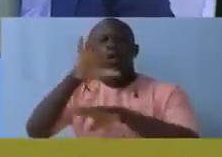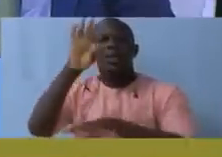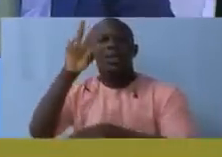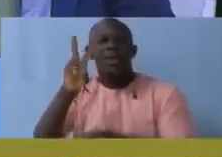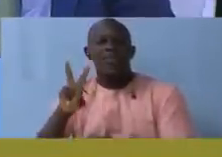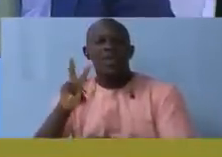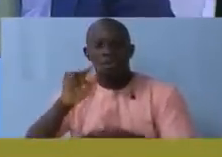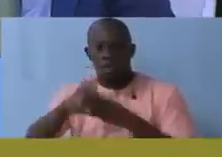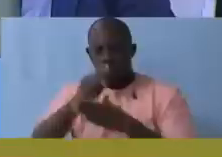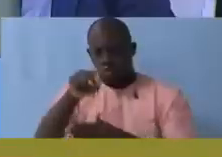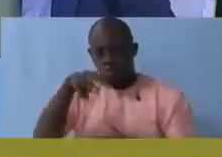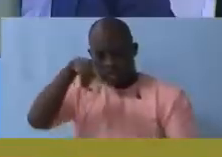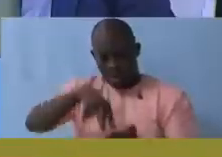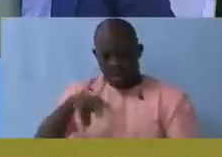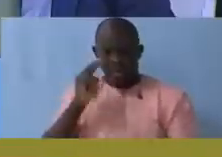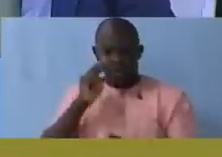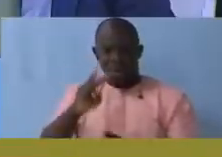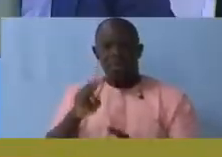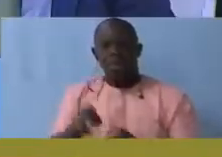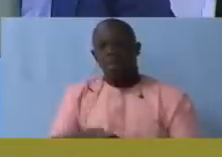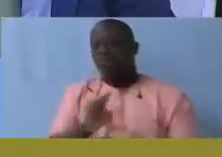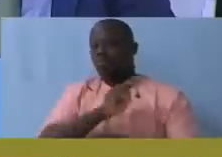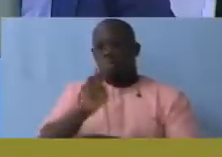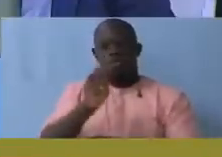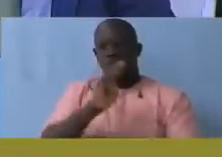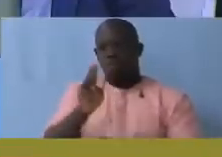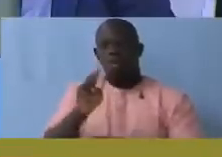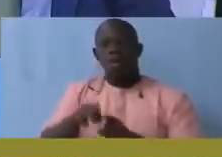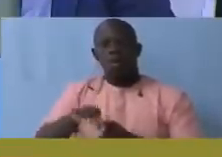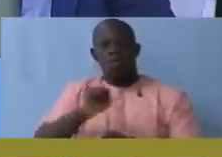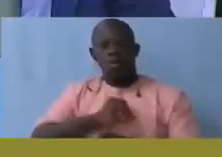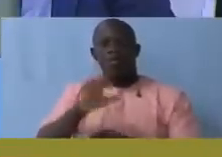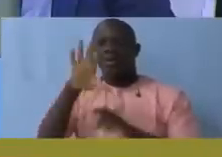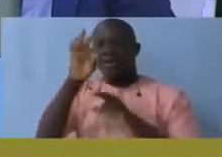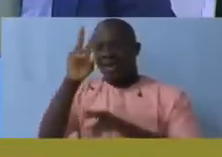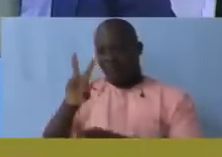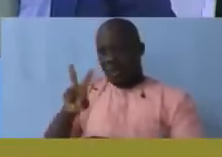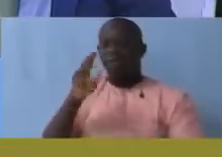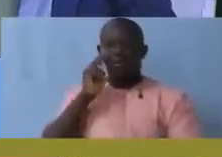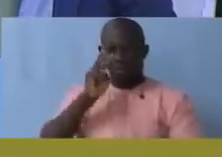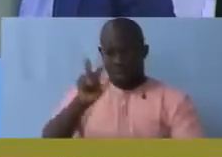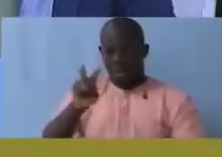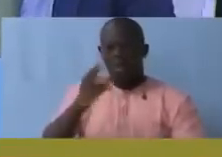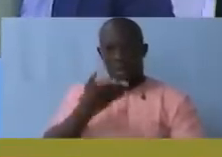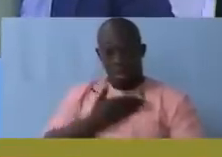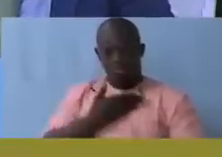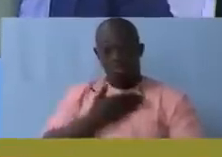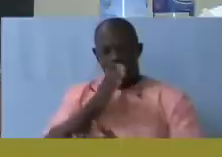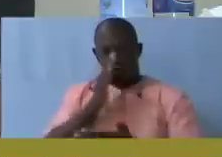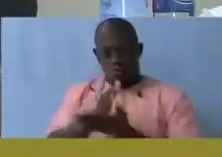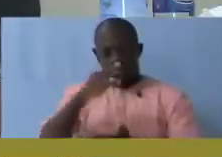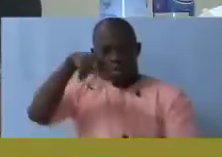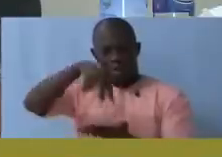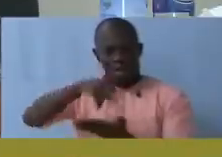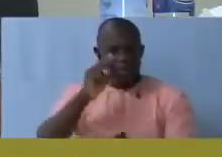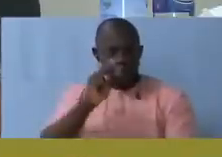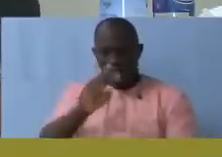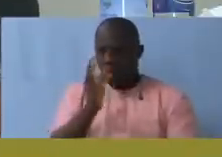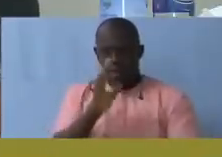Not in my presence. But I have seen it over the TV that some people are